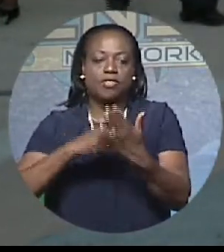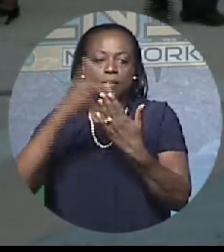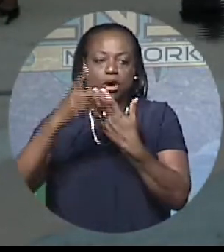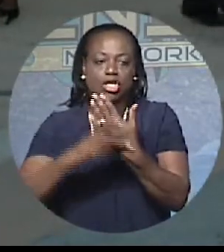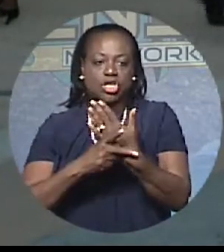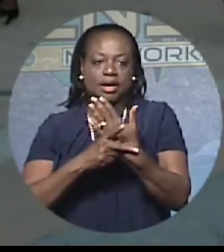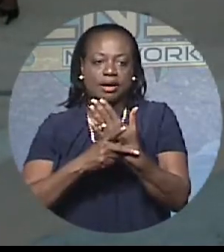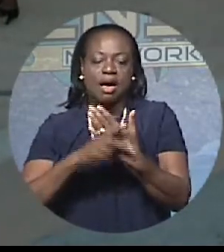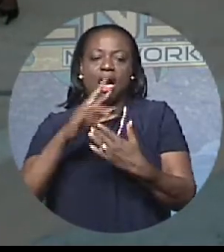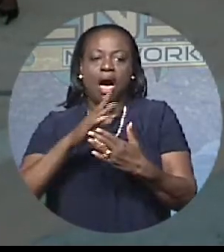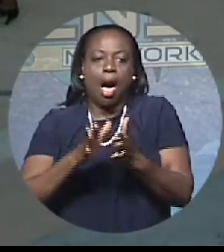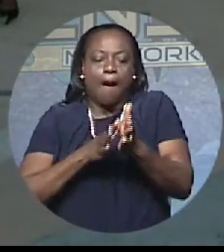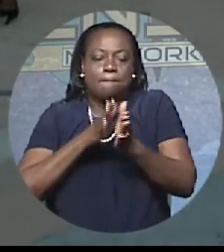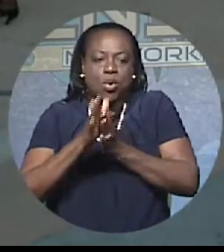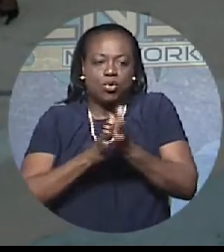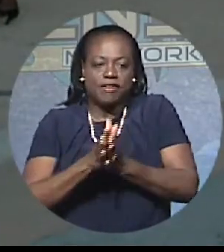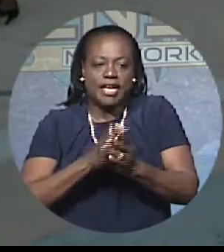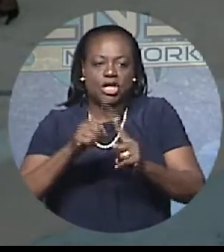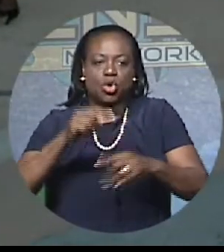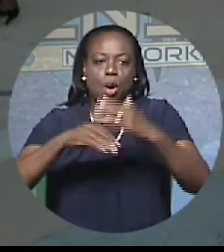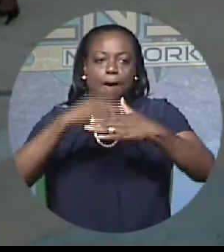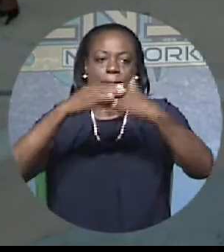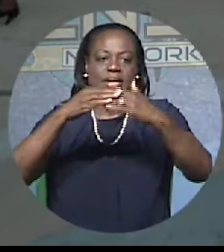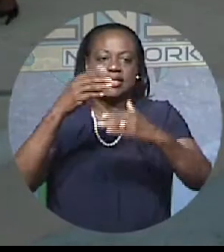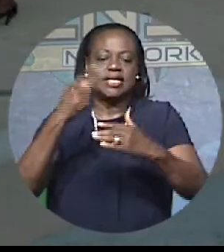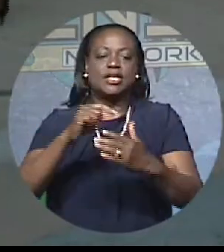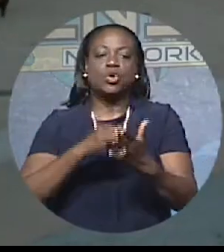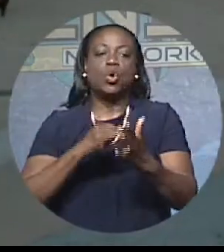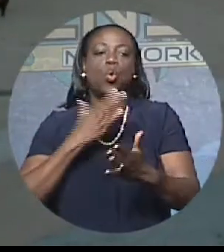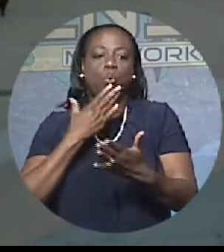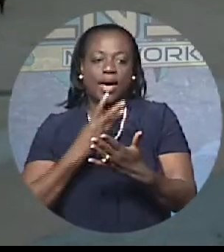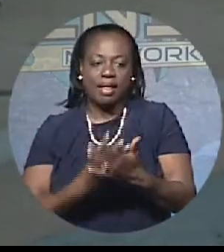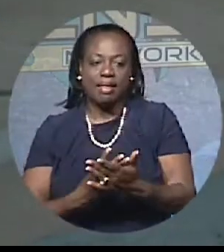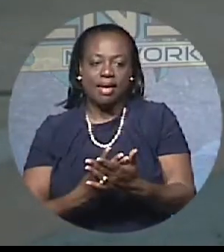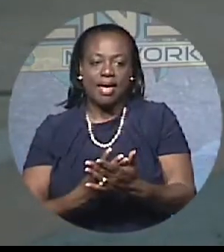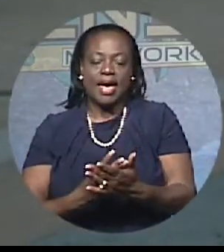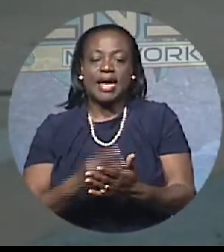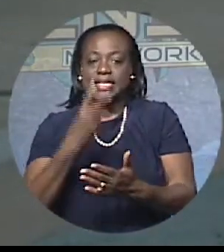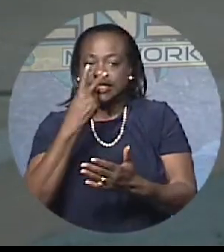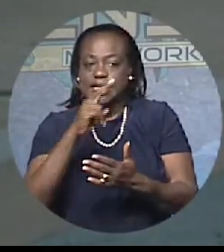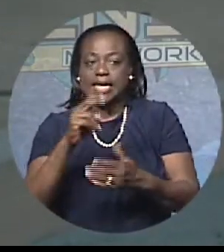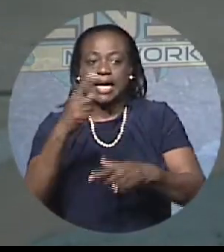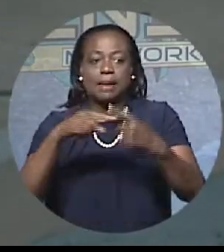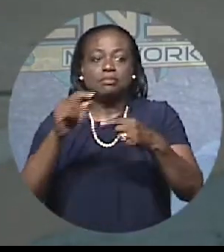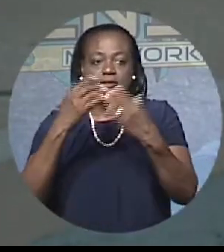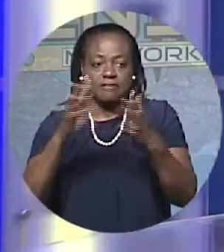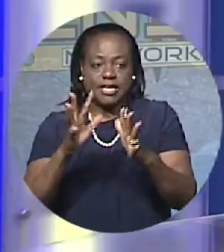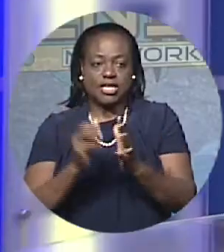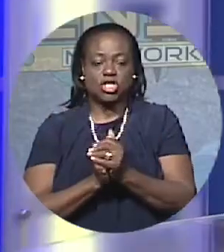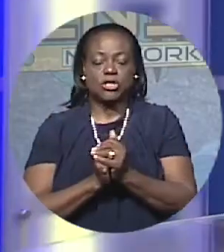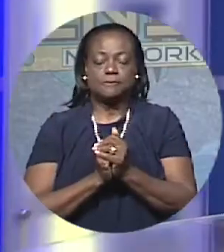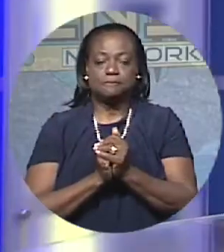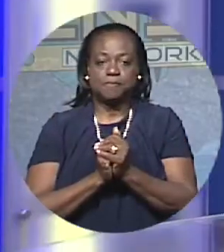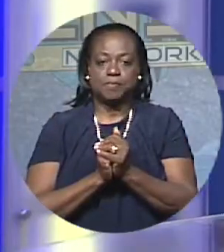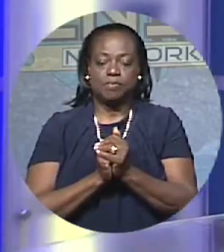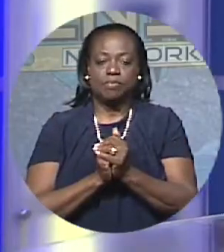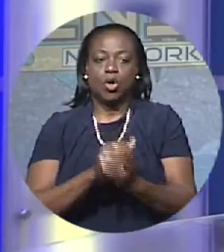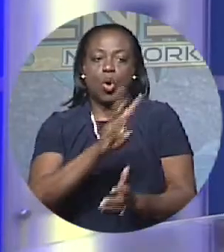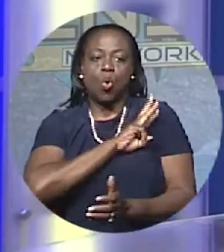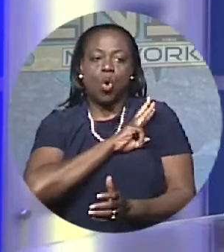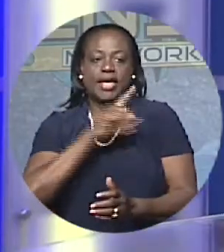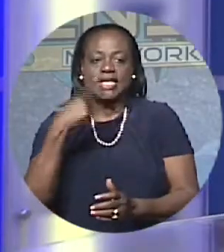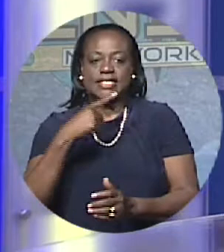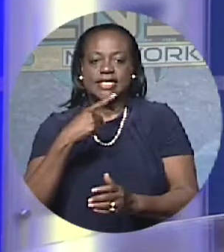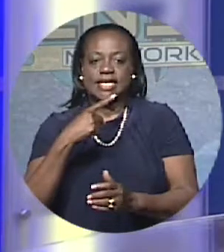just so motivated to build it well and to see it come to conclusion. Joaquin says